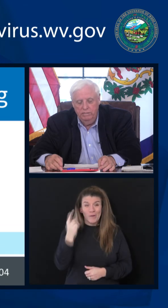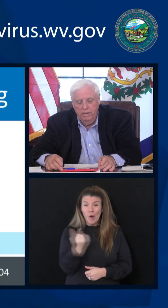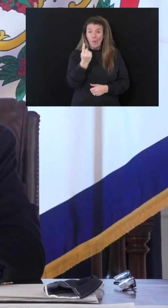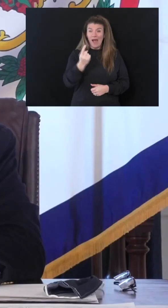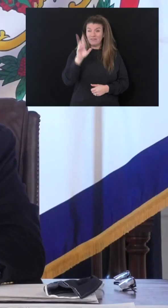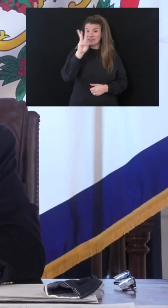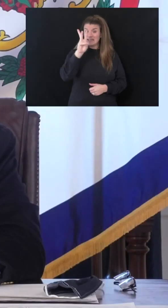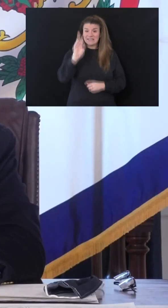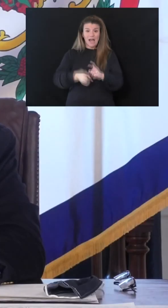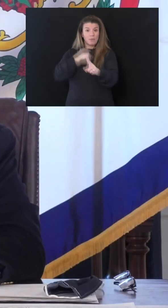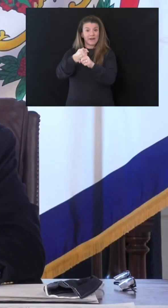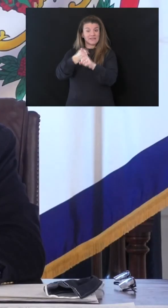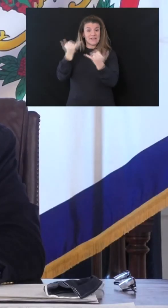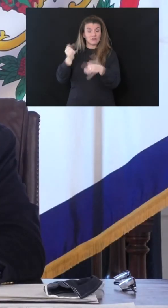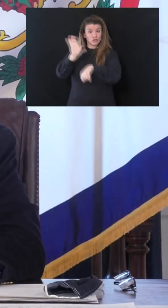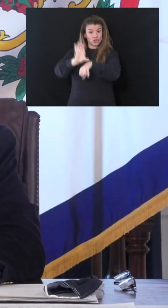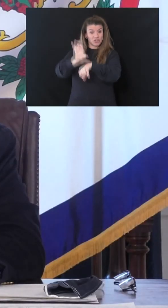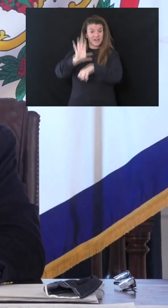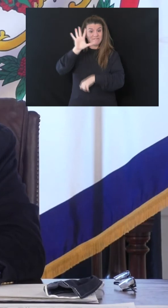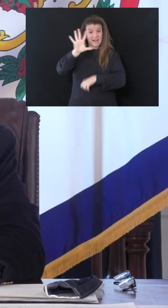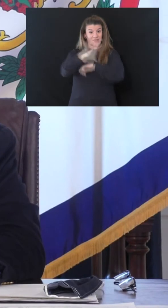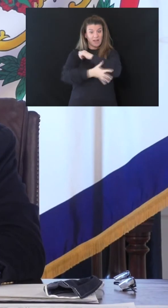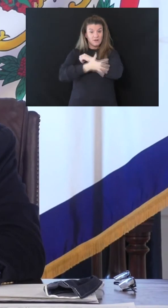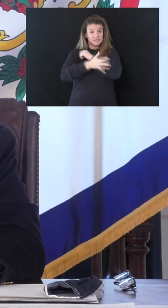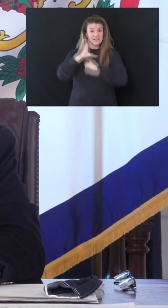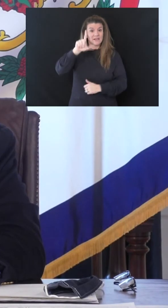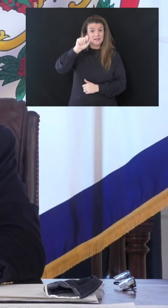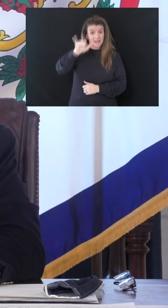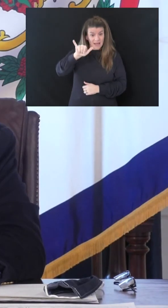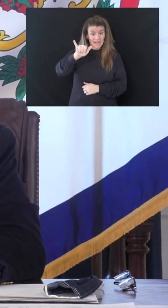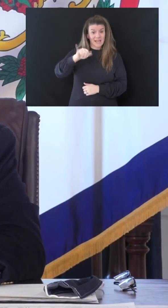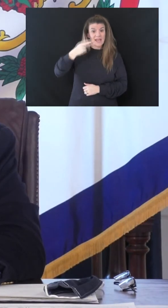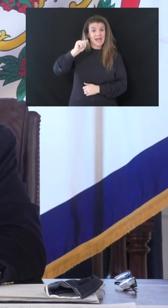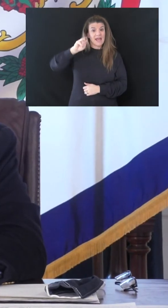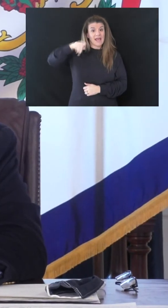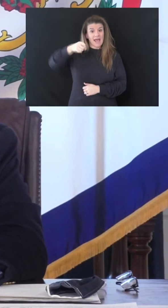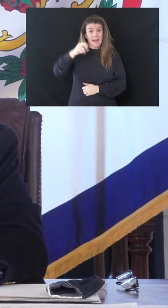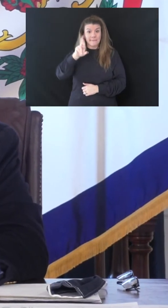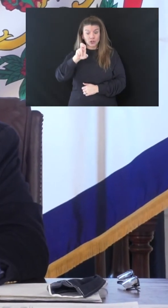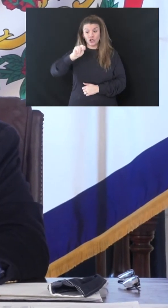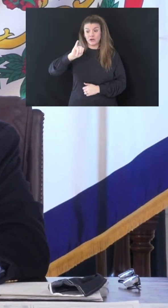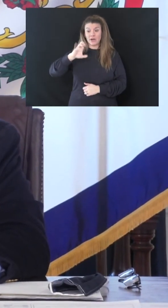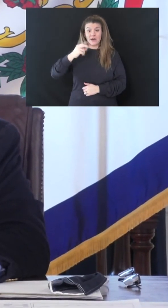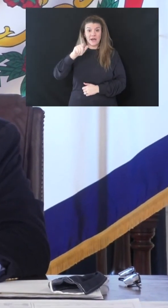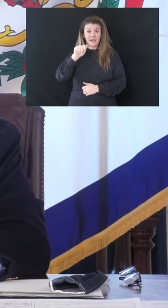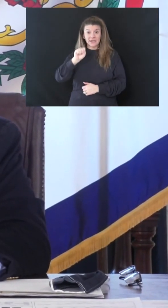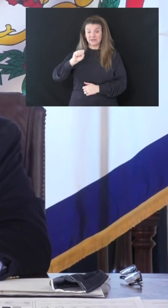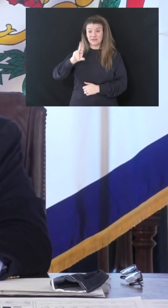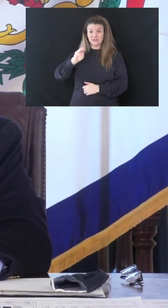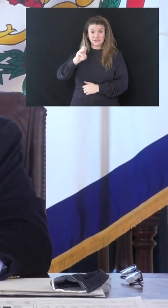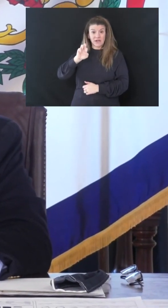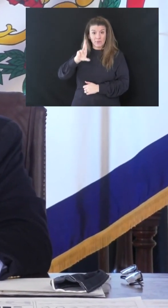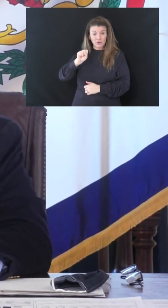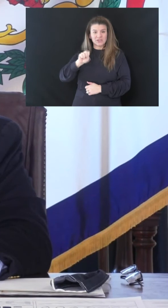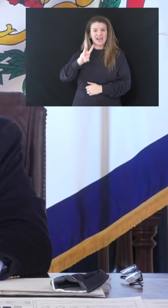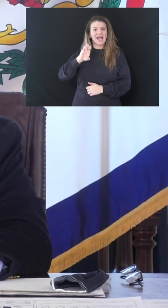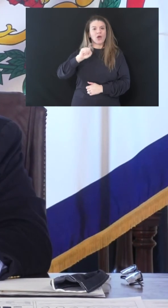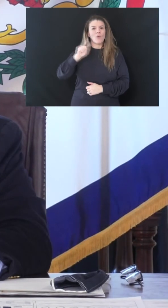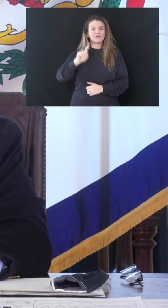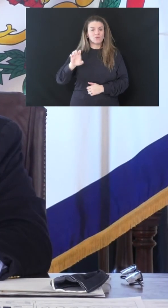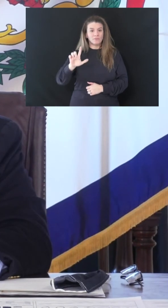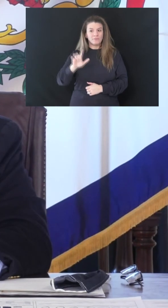6 outbreaks in our churches in 5 counties. That's Clay, Hampshire, Nicholas, Summers, and Wetzel